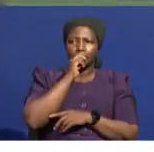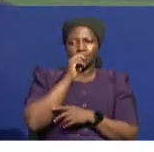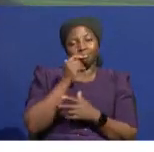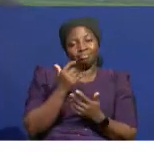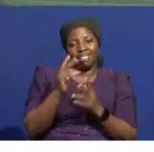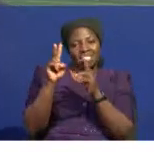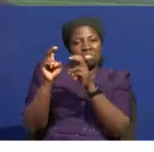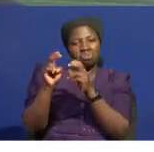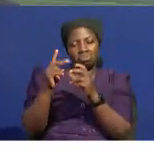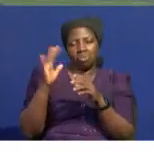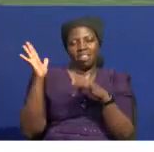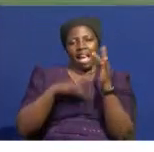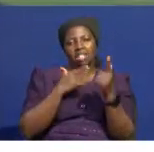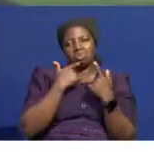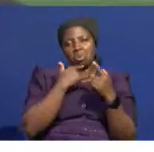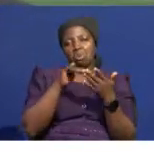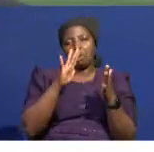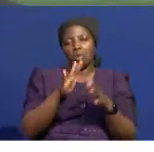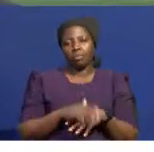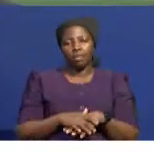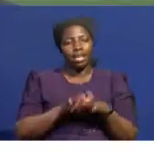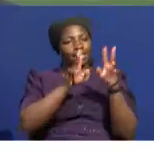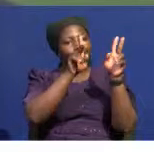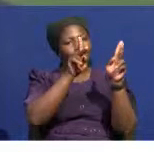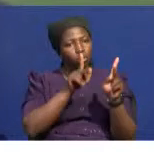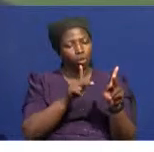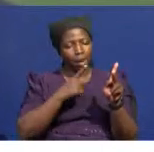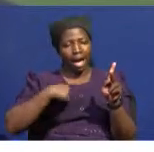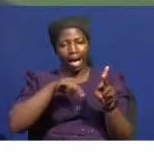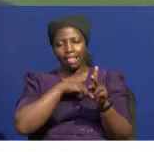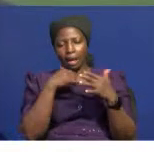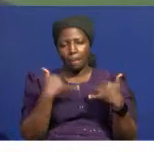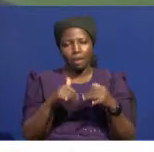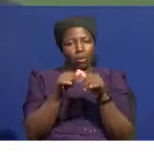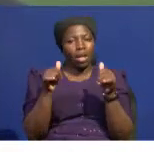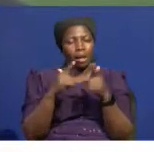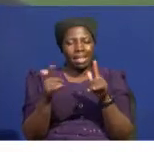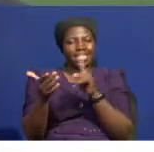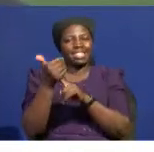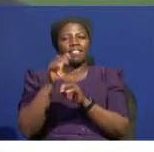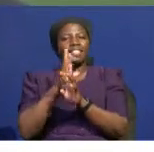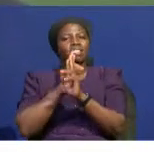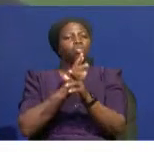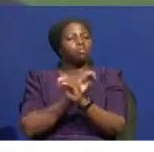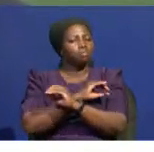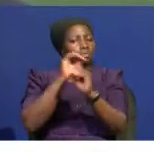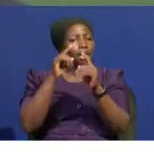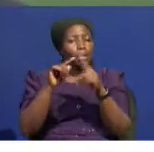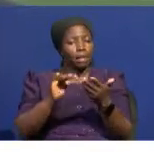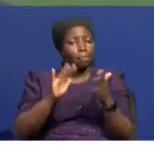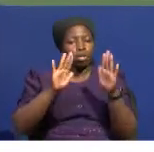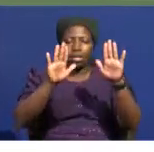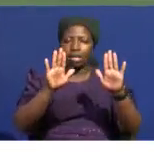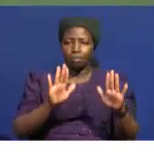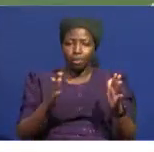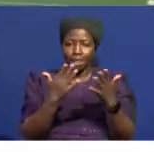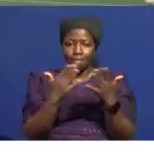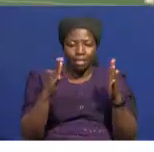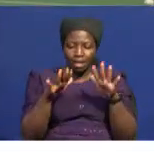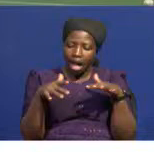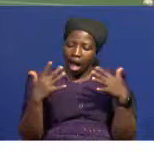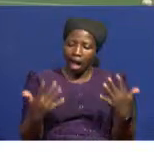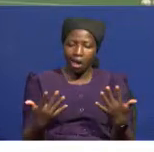Kisumu, unfortunately tulicheza vizuri but hatukupata results. But the most important thing ina kuanga venye